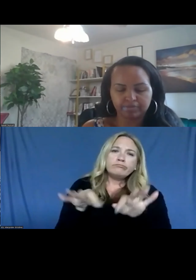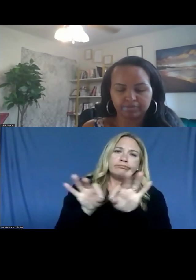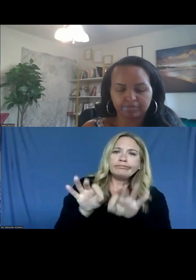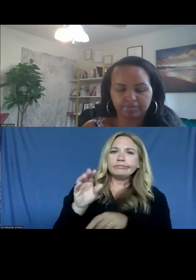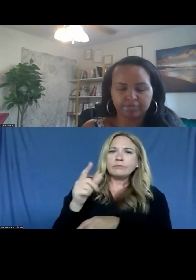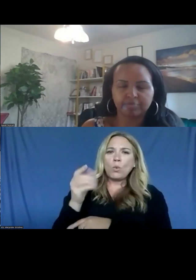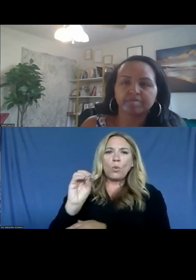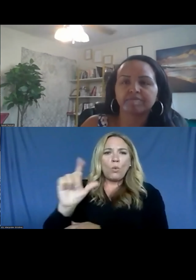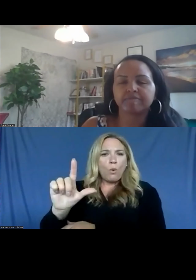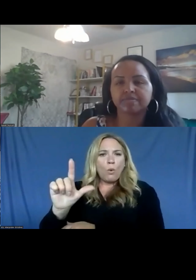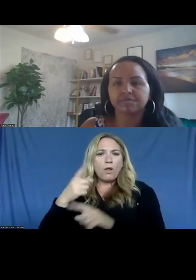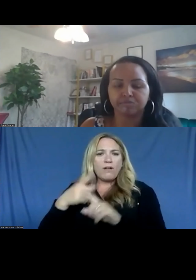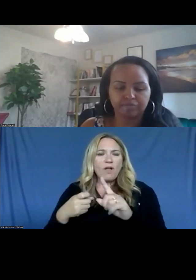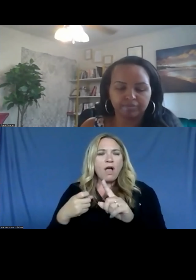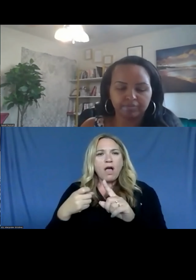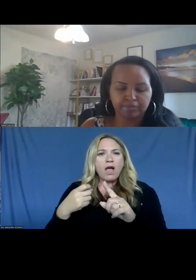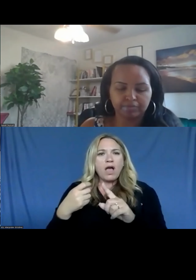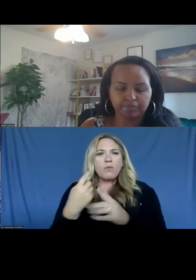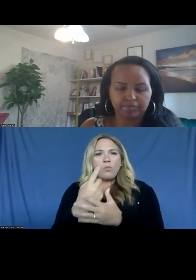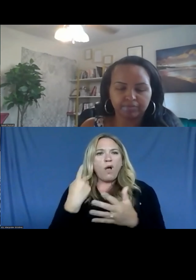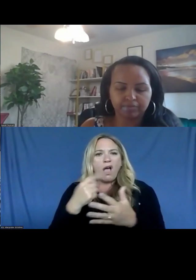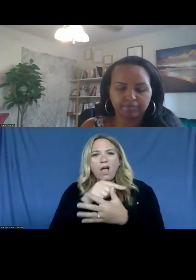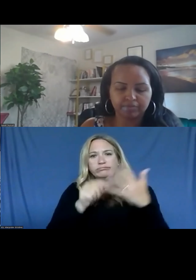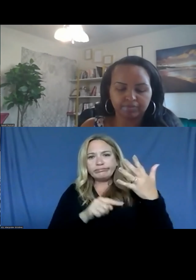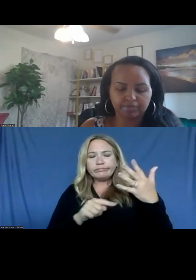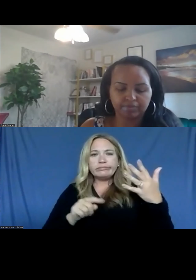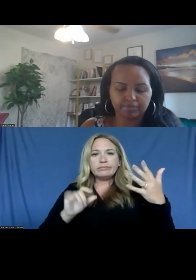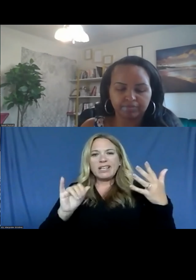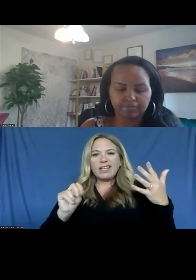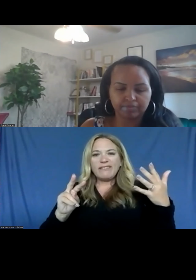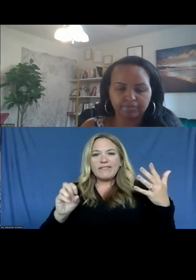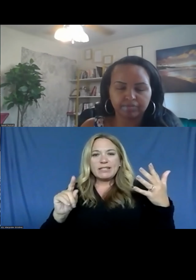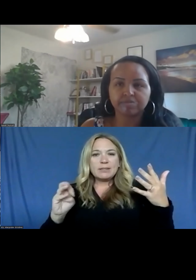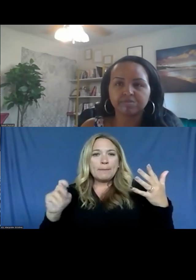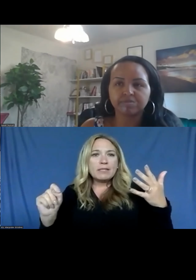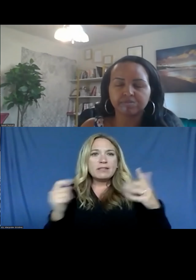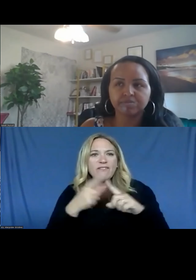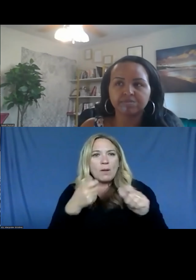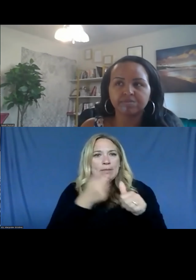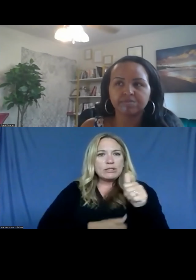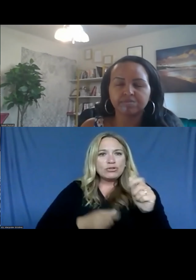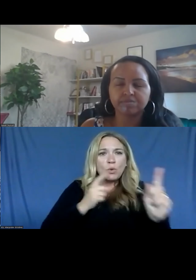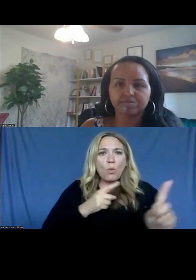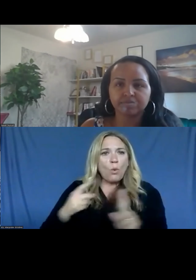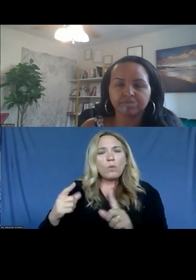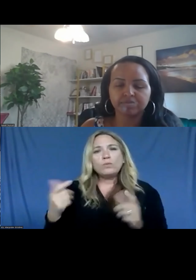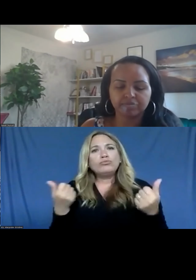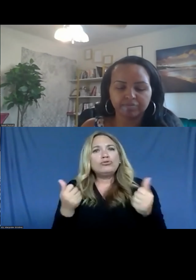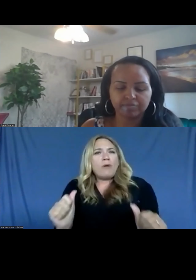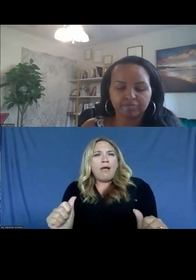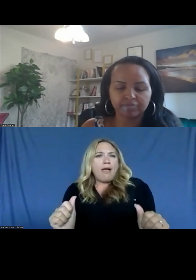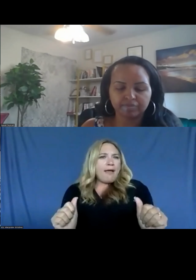5 goals in the master plan, one key investment from each goal, to try,